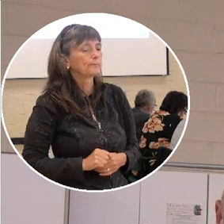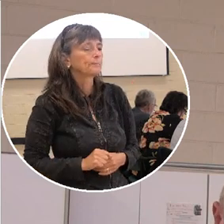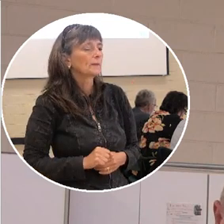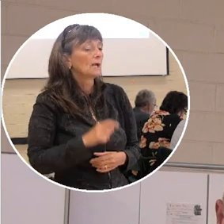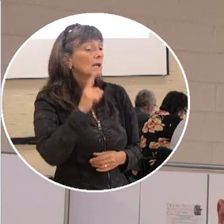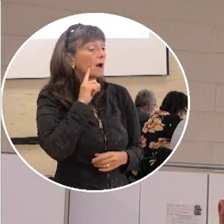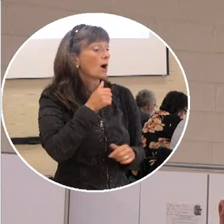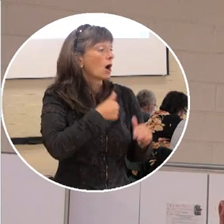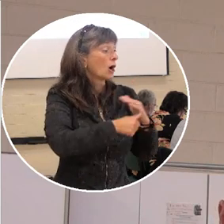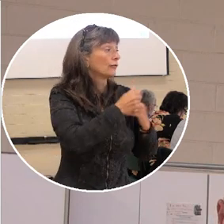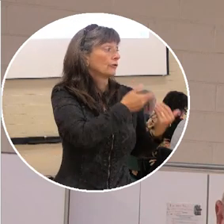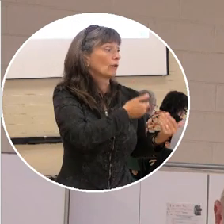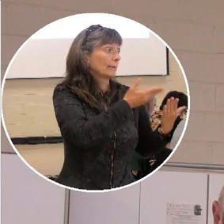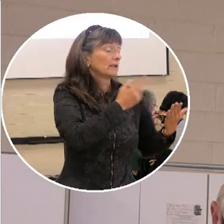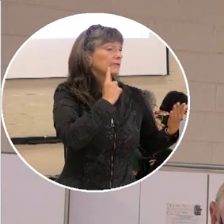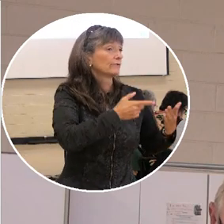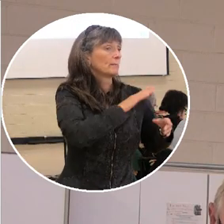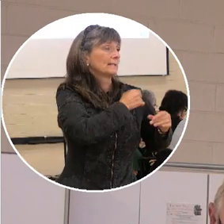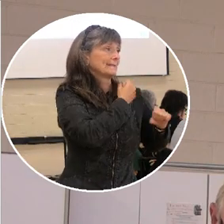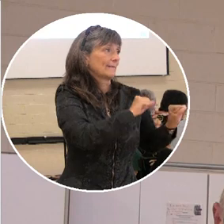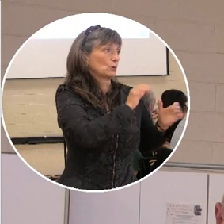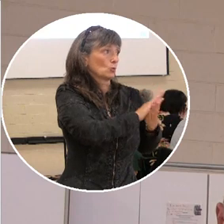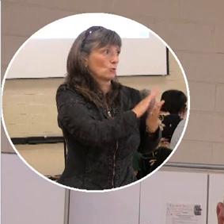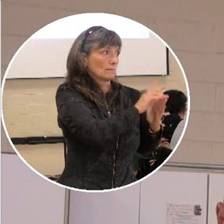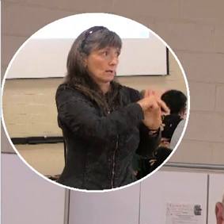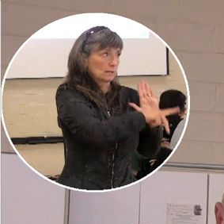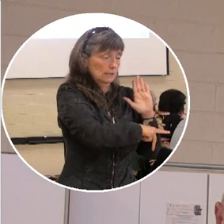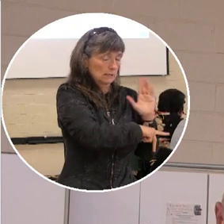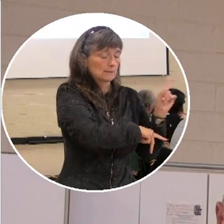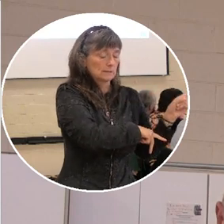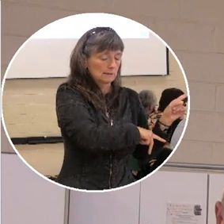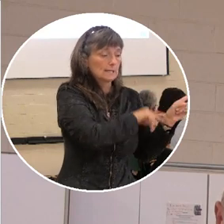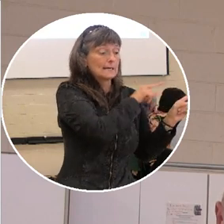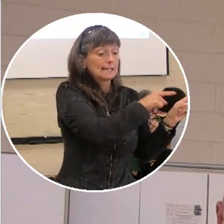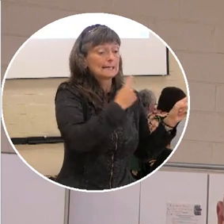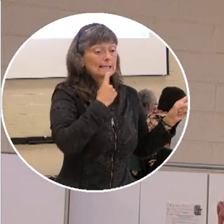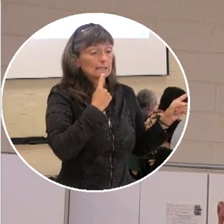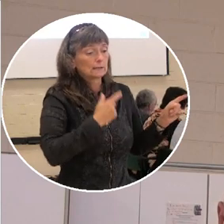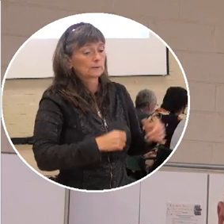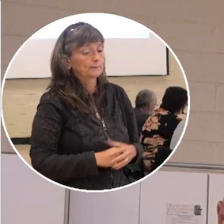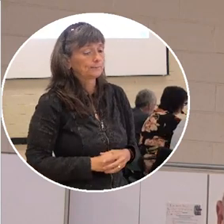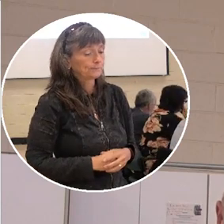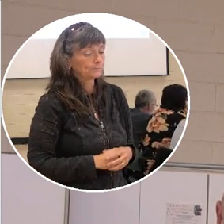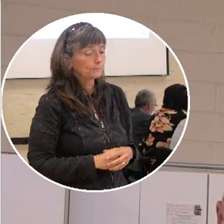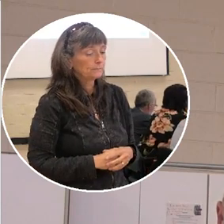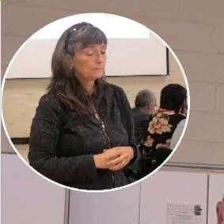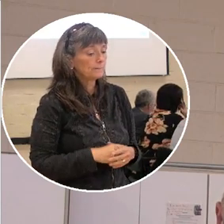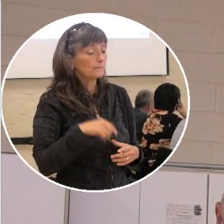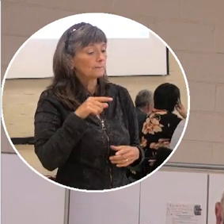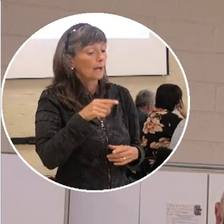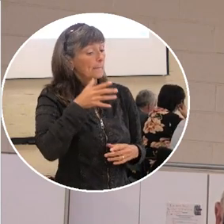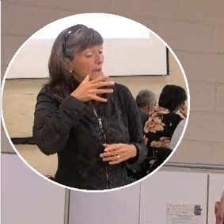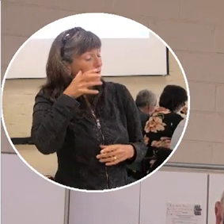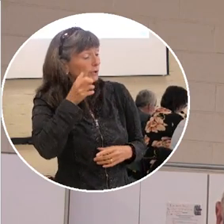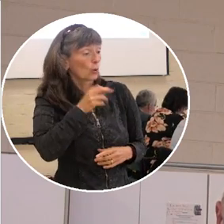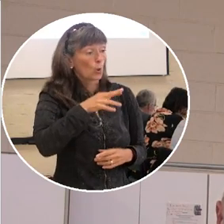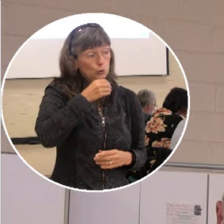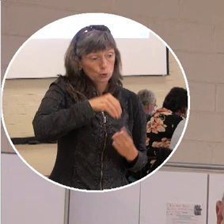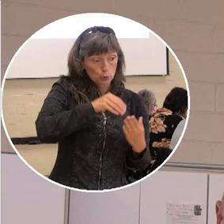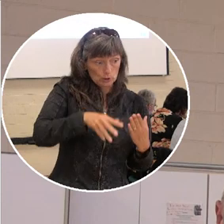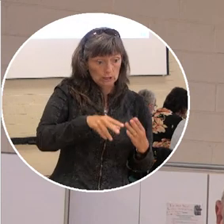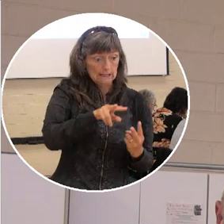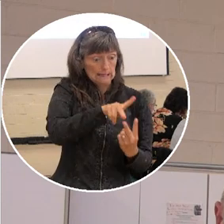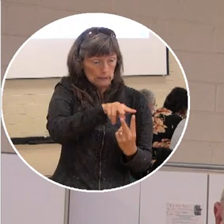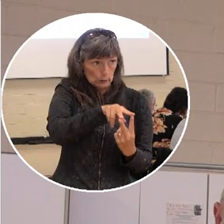Caring Schools policy, Procedure 7, a parent of a student or a student may request